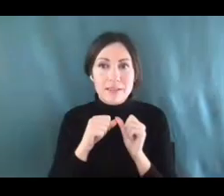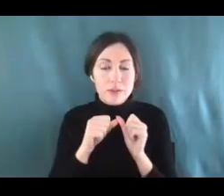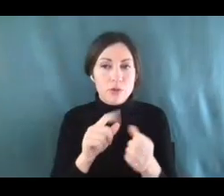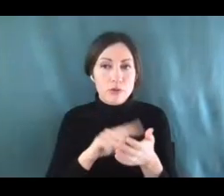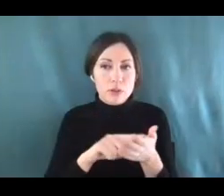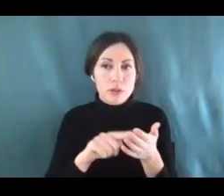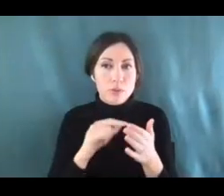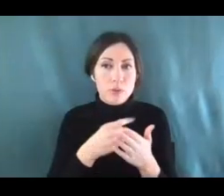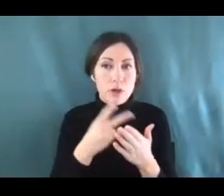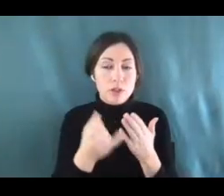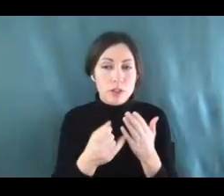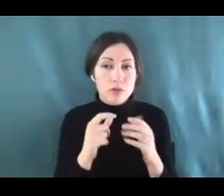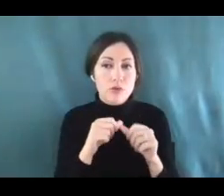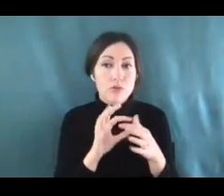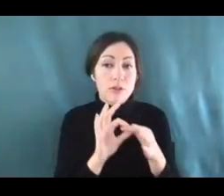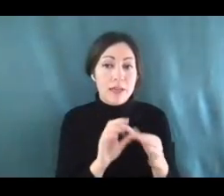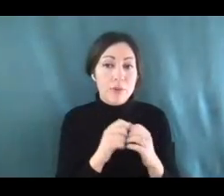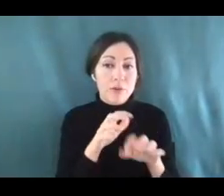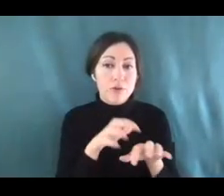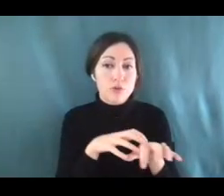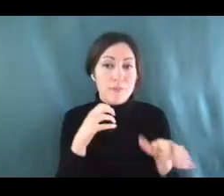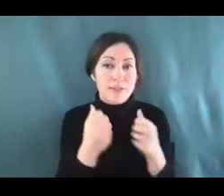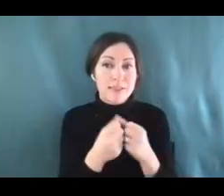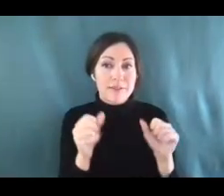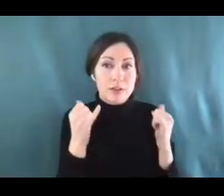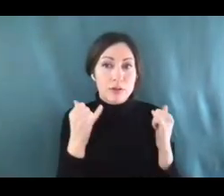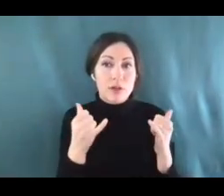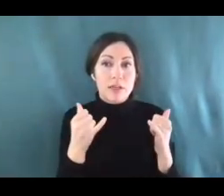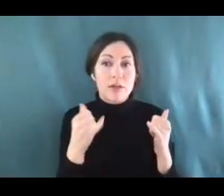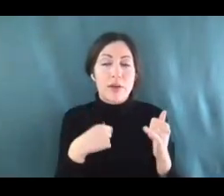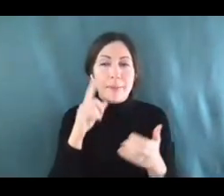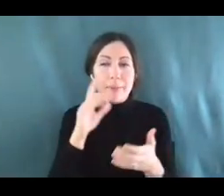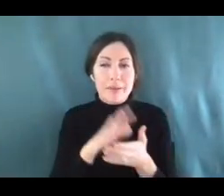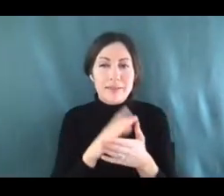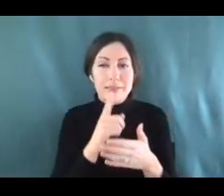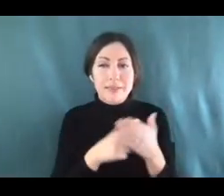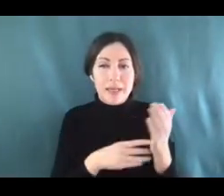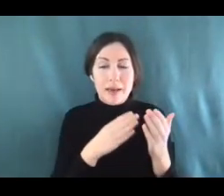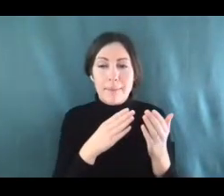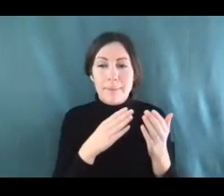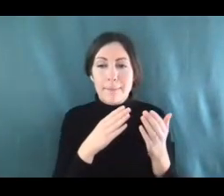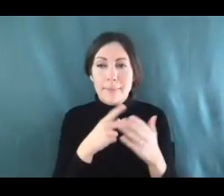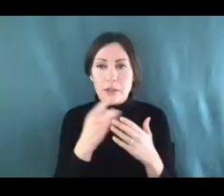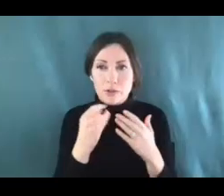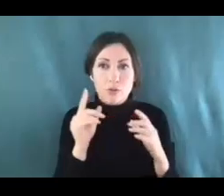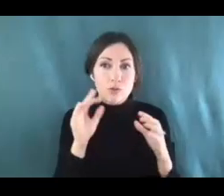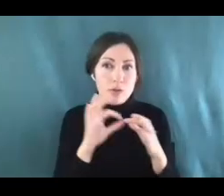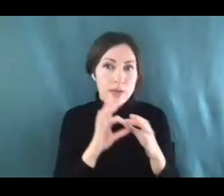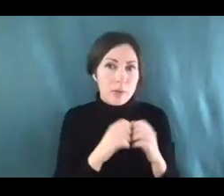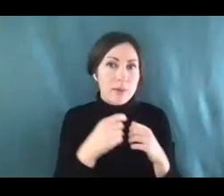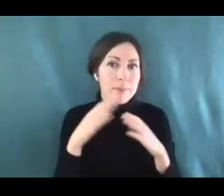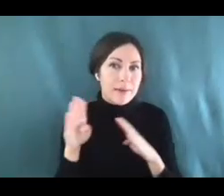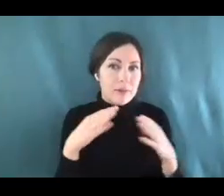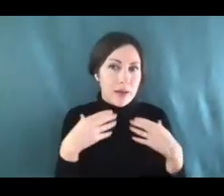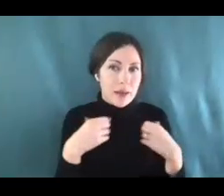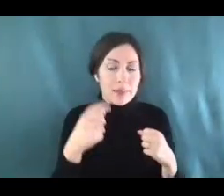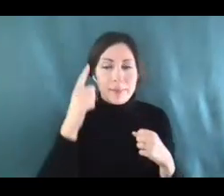around traffic safety currently. And I believe some of those projects do focus on behavioral health and mental health